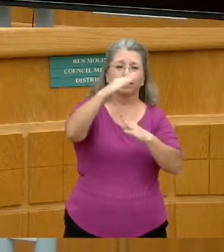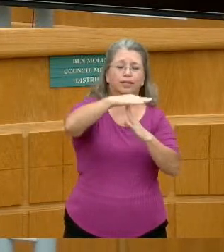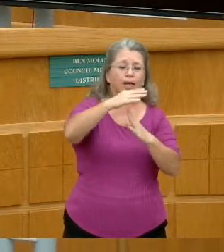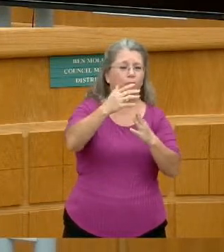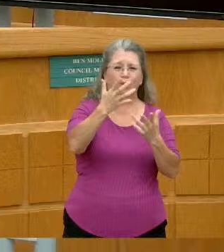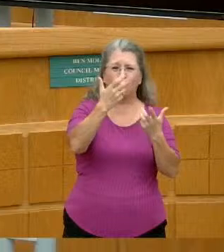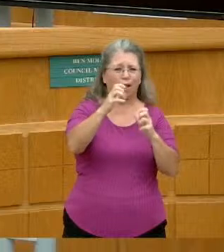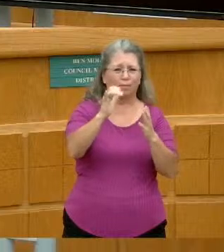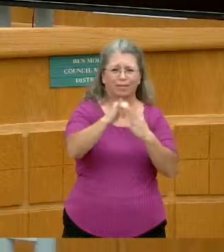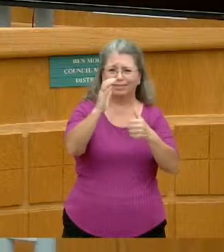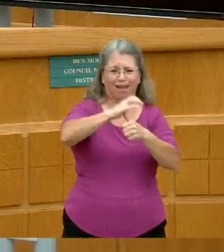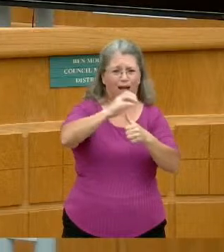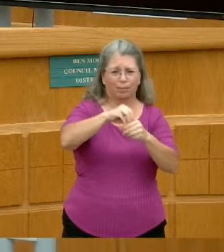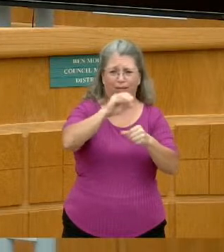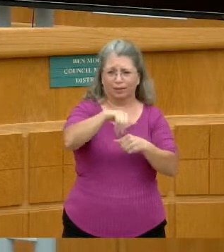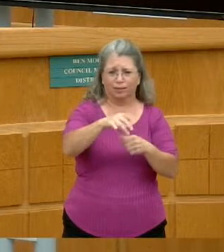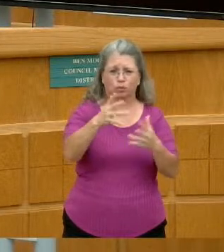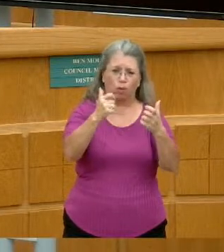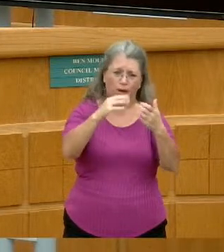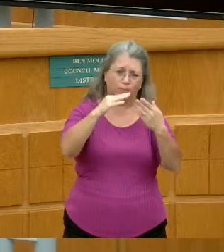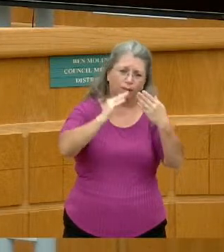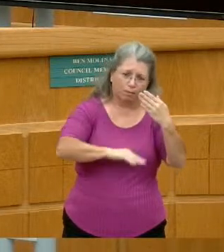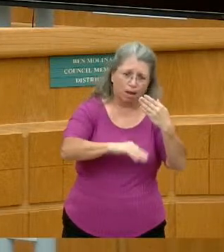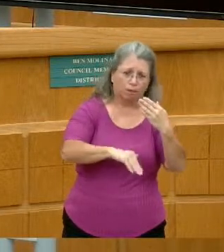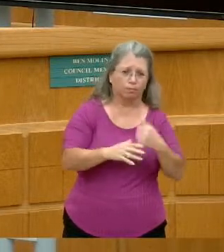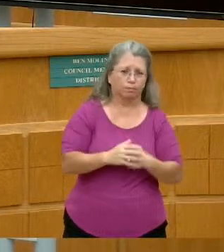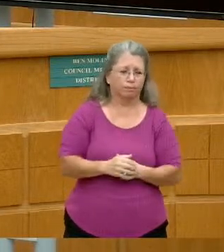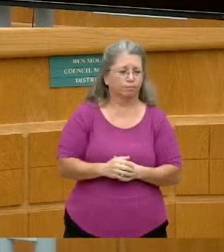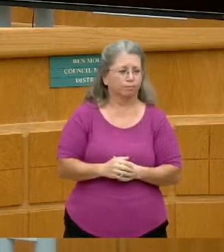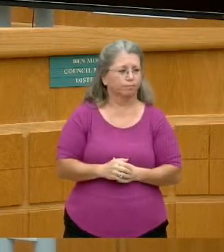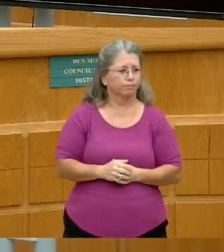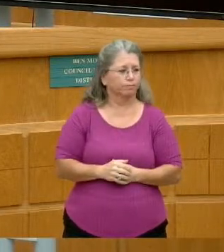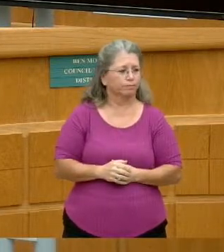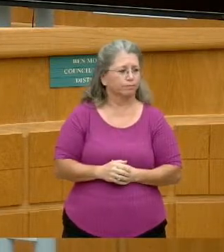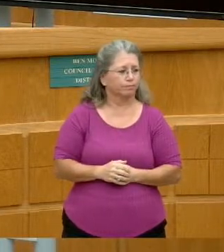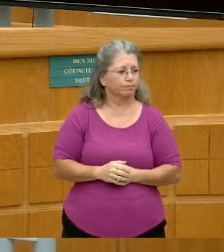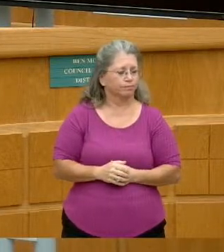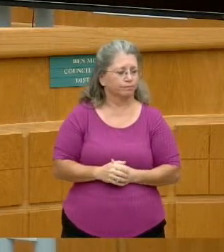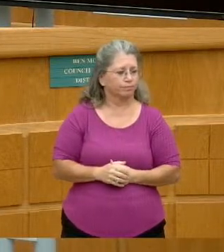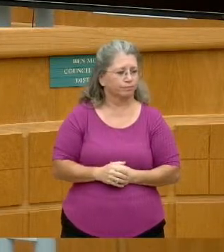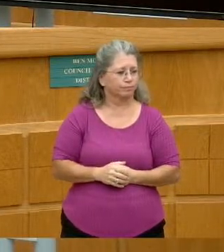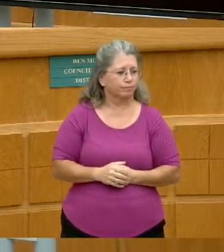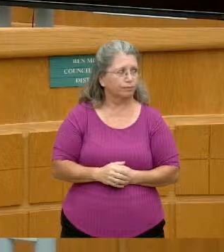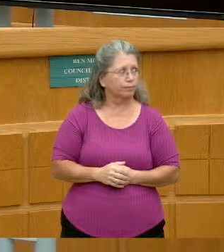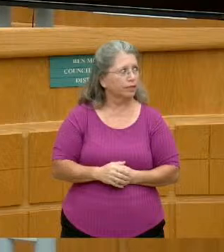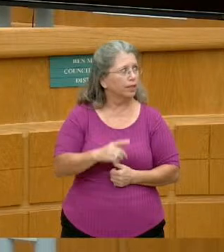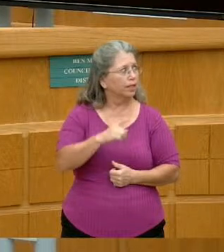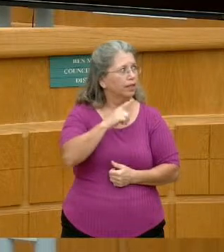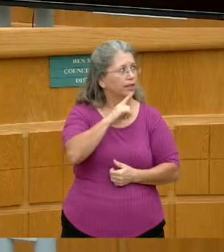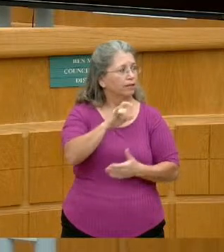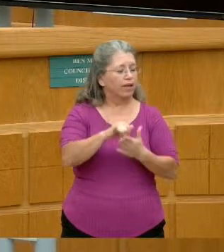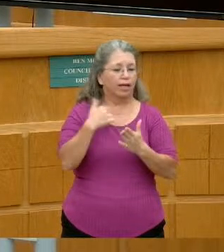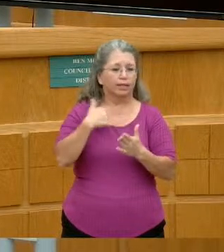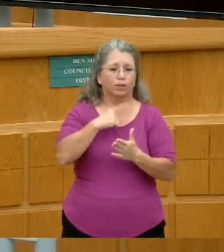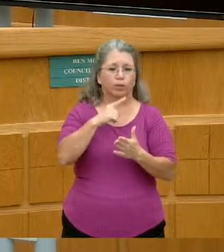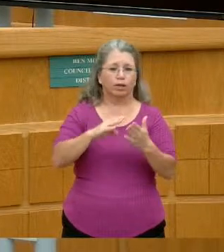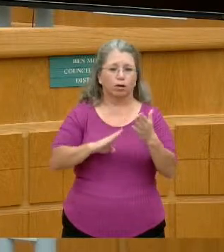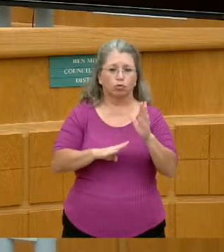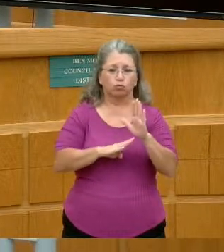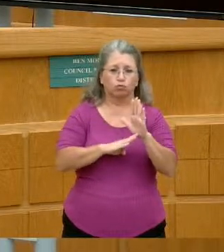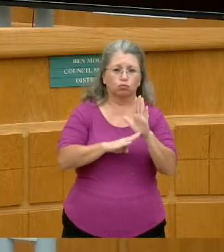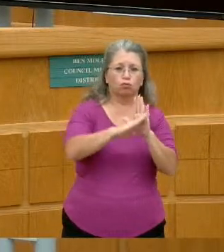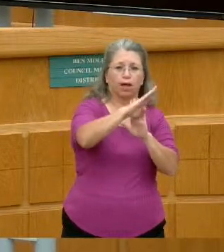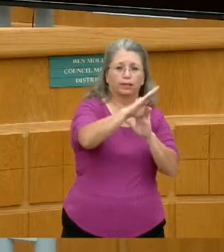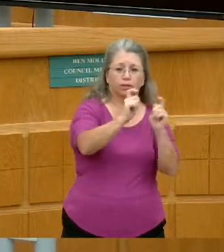at the bottom on this graph. Now, the fact that we're rising so fast in these graphs, it made